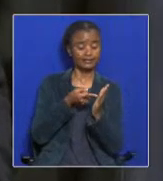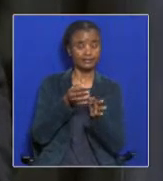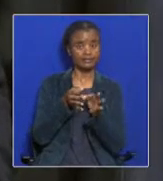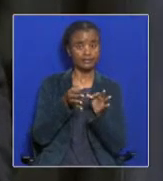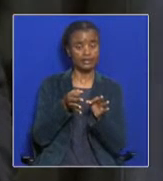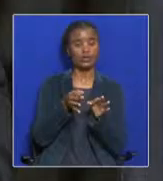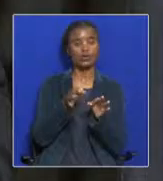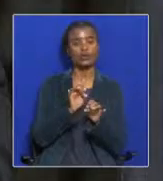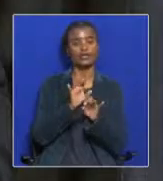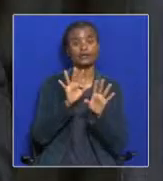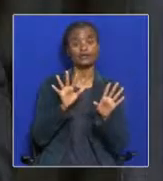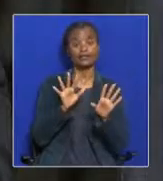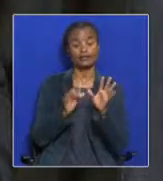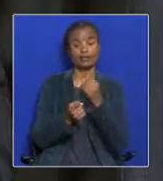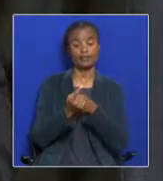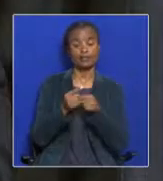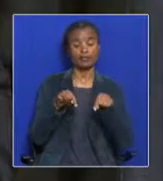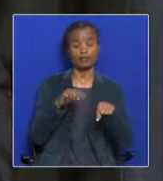morning,